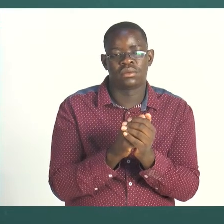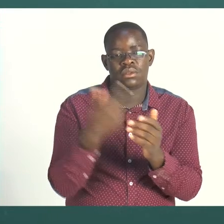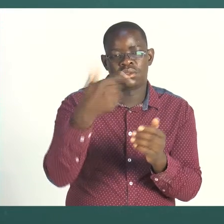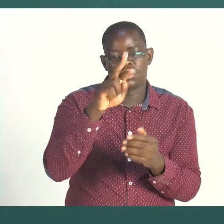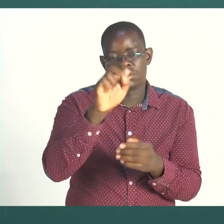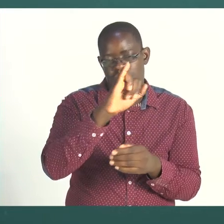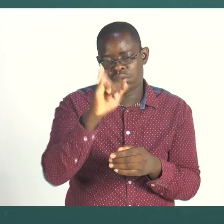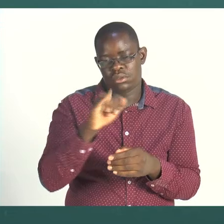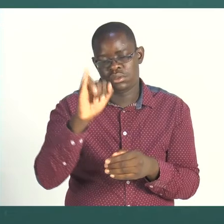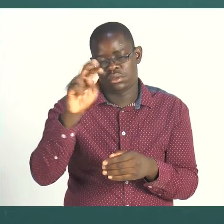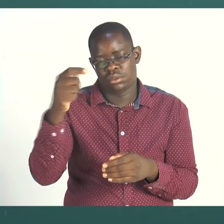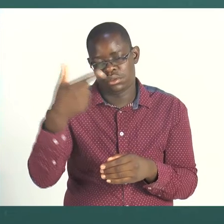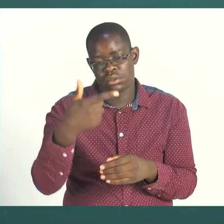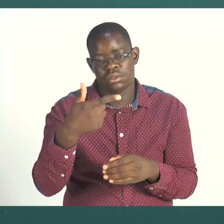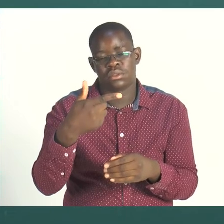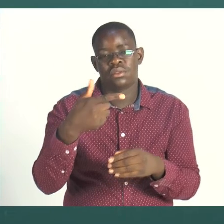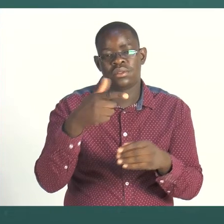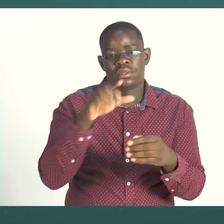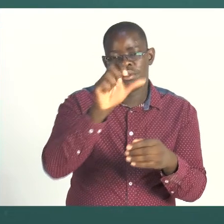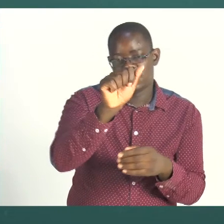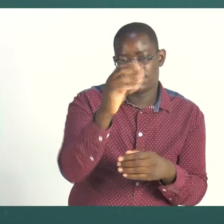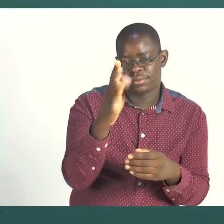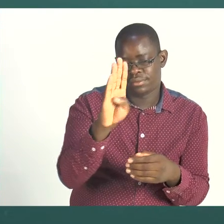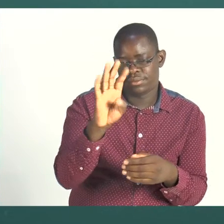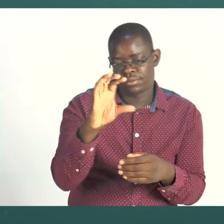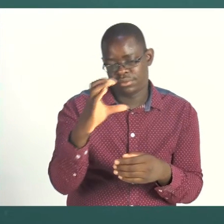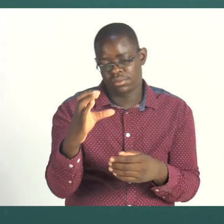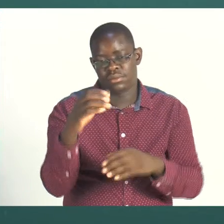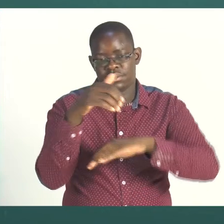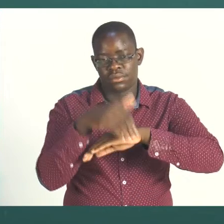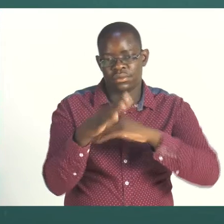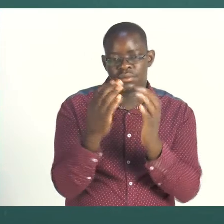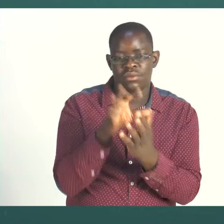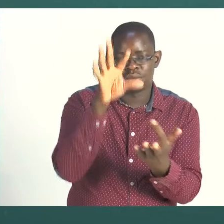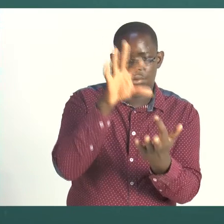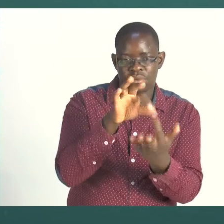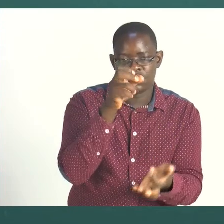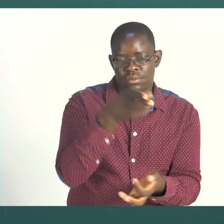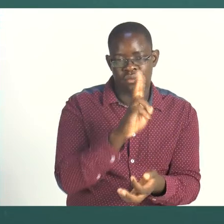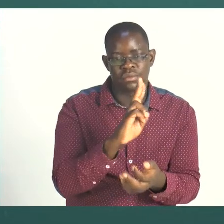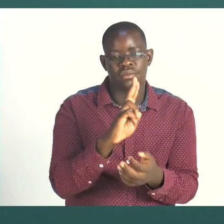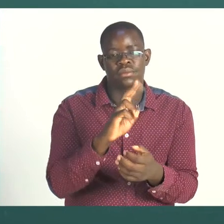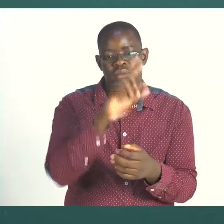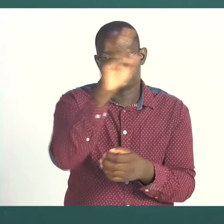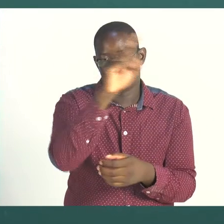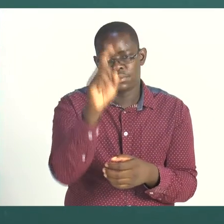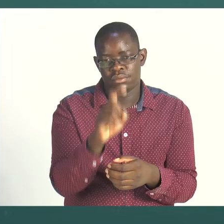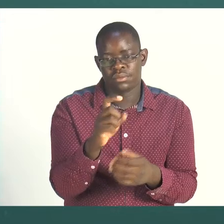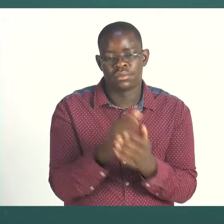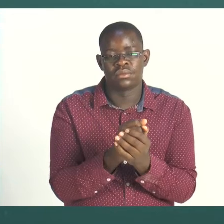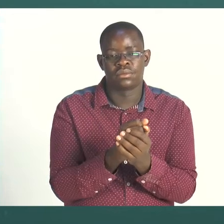grazing. Then send the option A, B, or C that you choose as the answer to our question